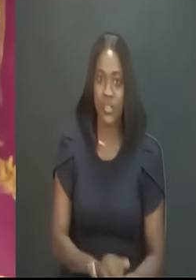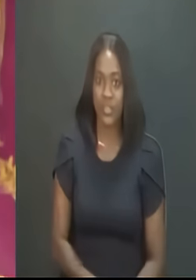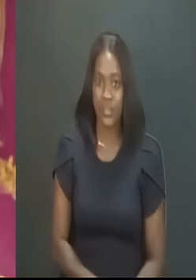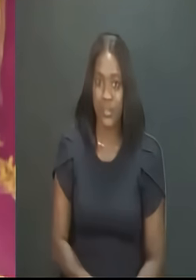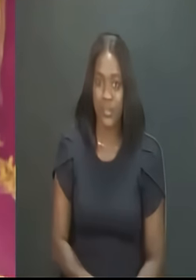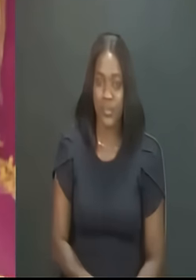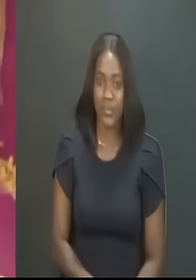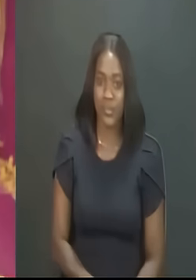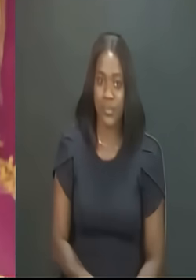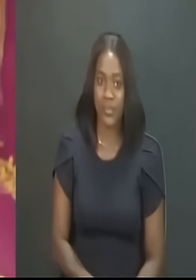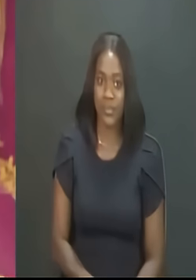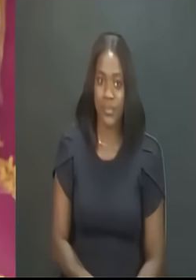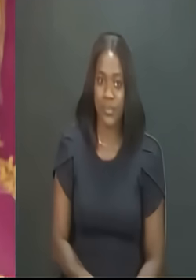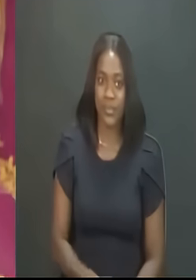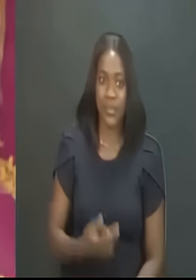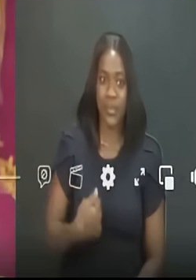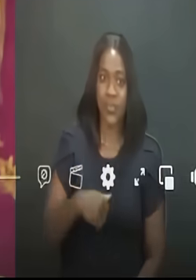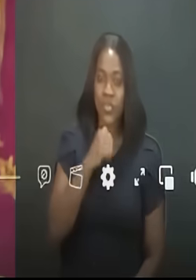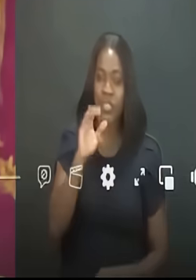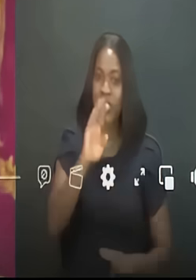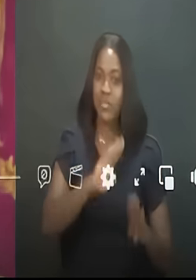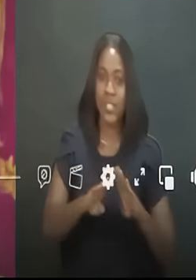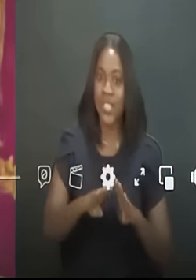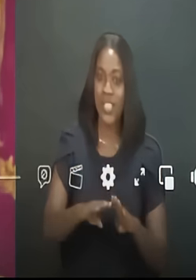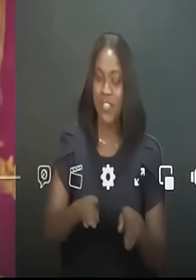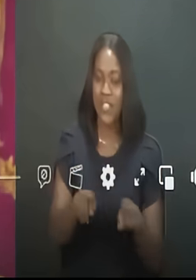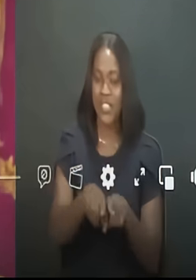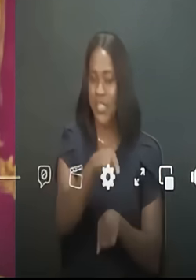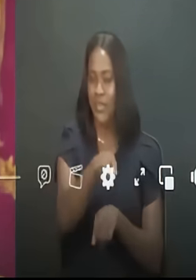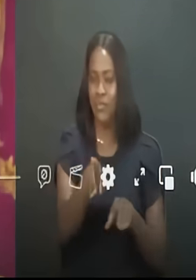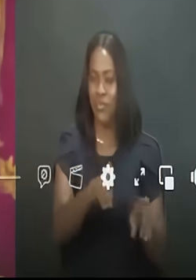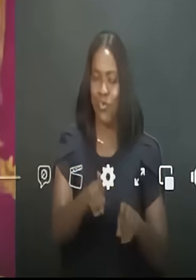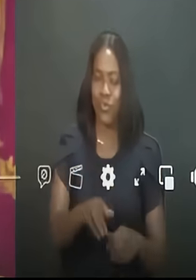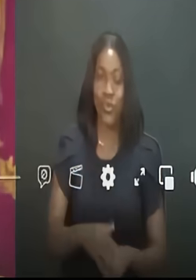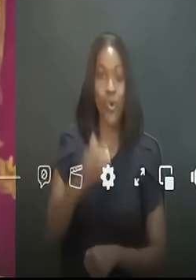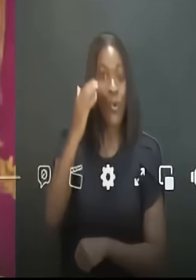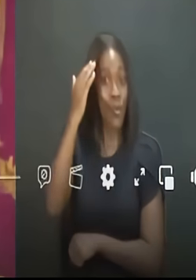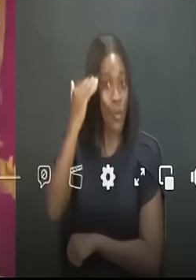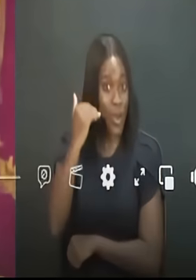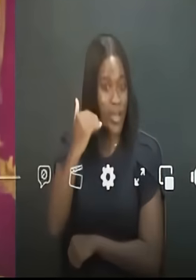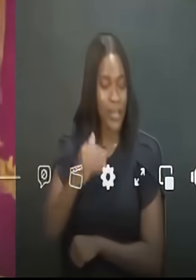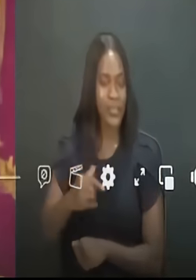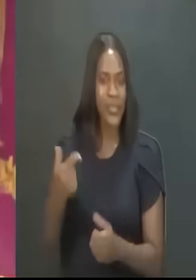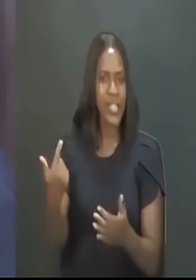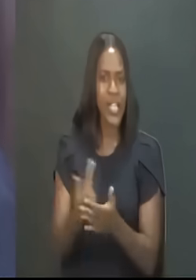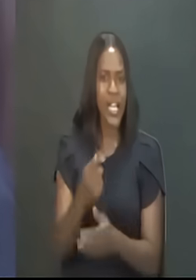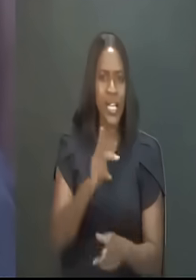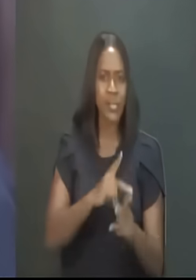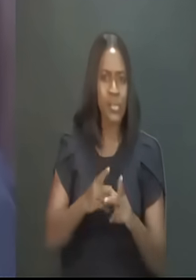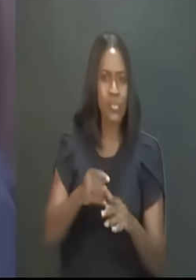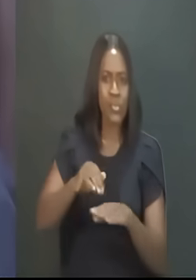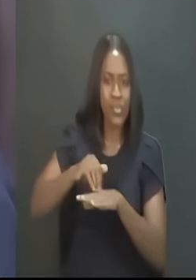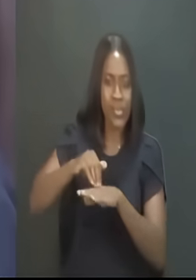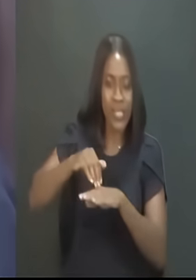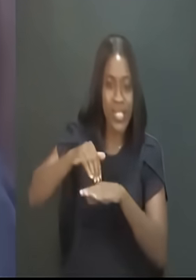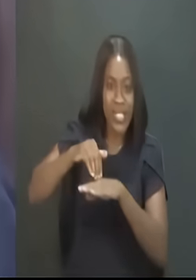We will not behave like you, because Ghanaians rejected you overwhelmingly for behaving that